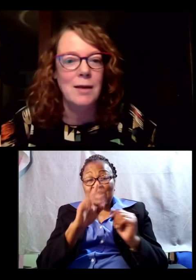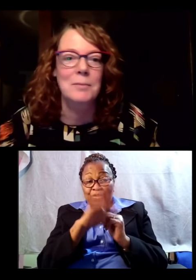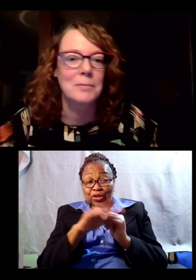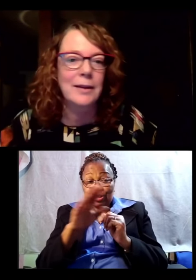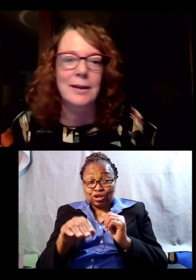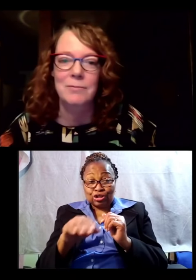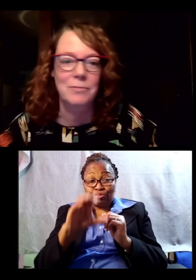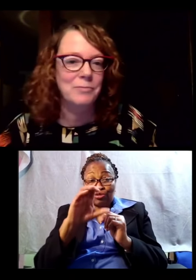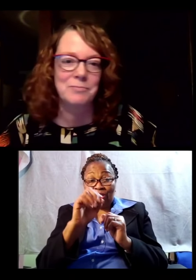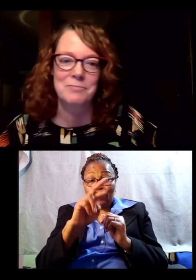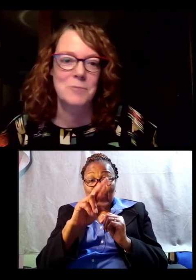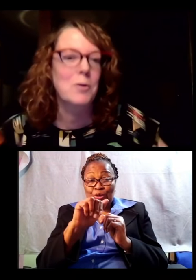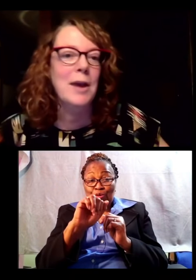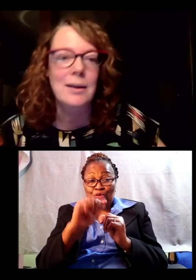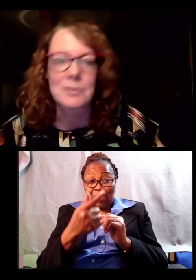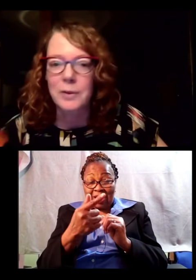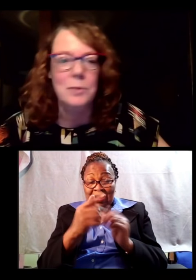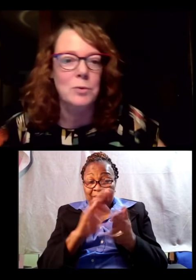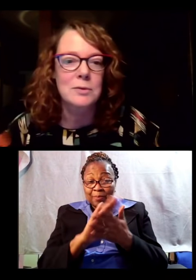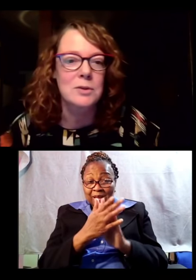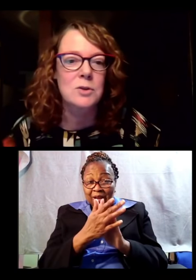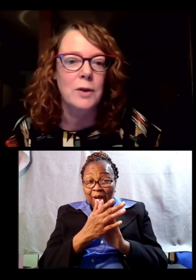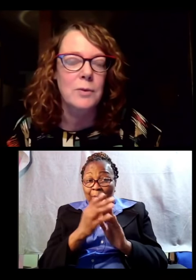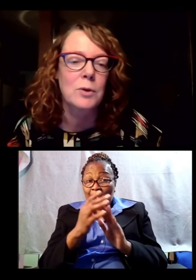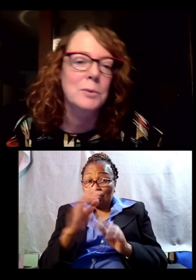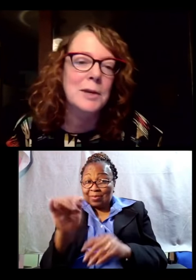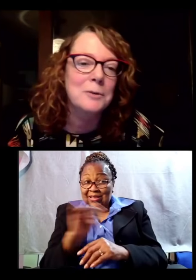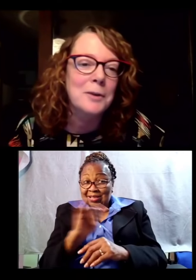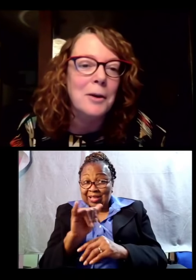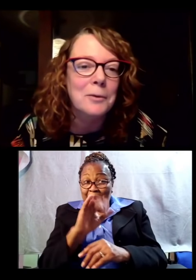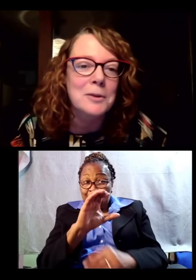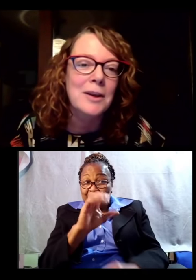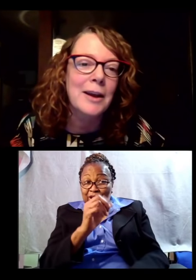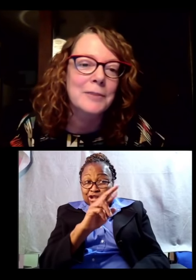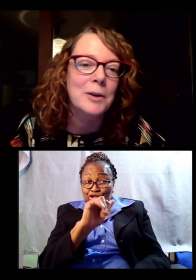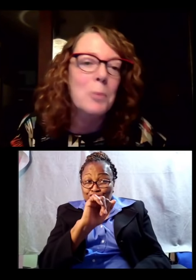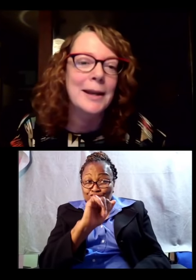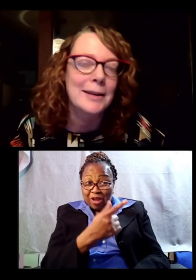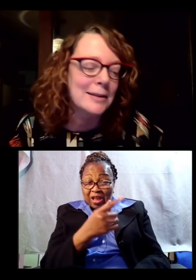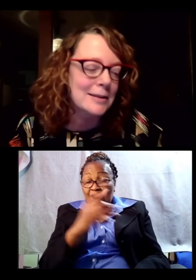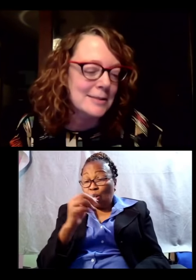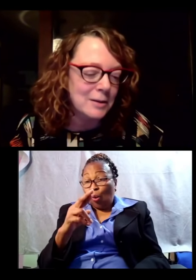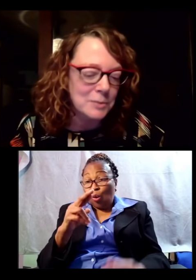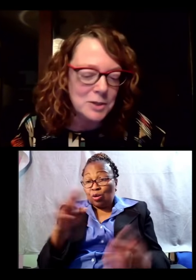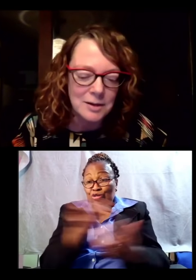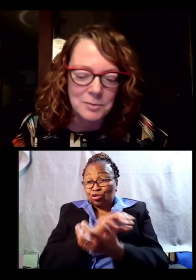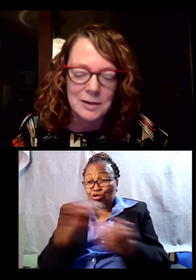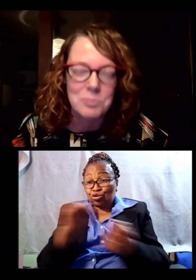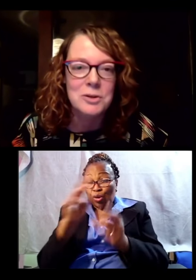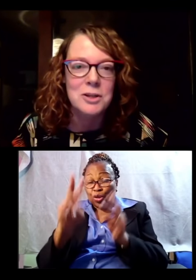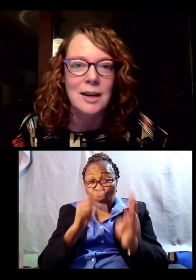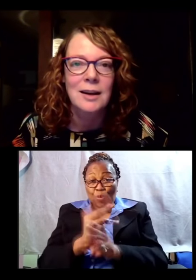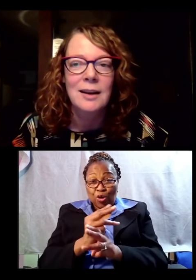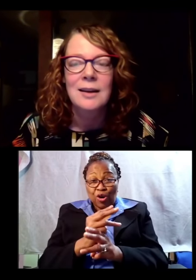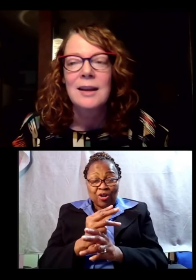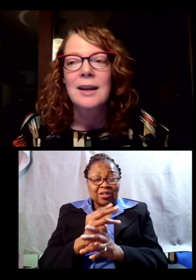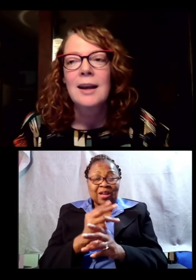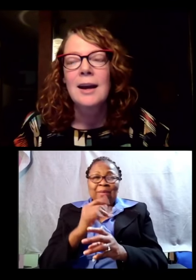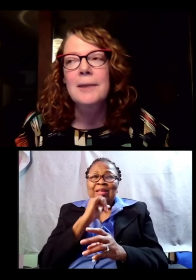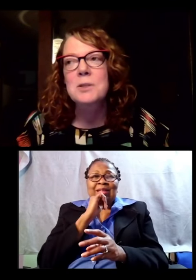Crake become like Crake, will they destroy the world? We don't know. There's kind of an open-endedness there, which I really